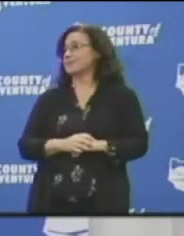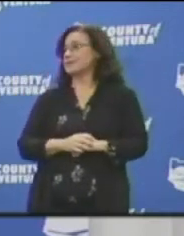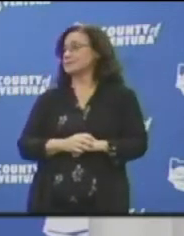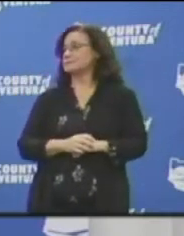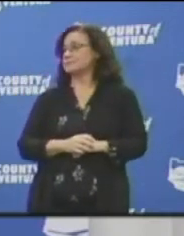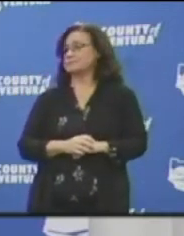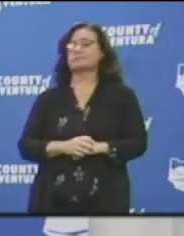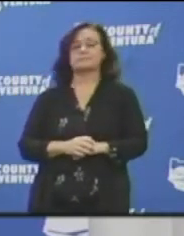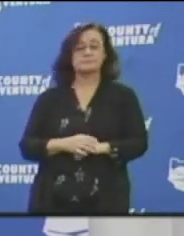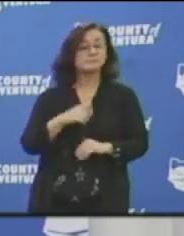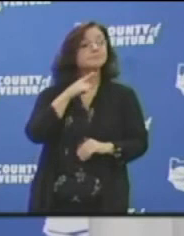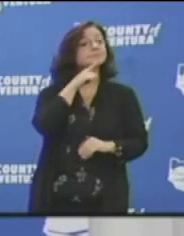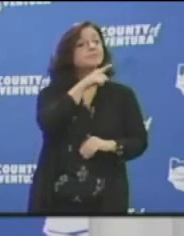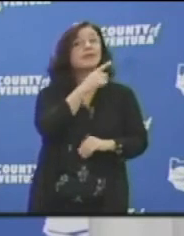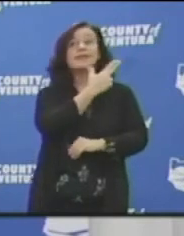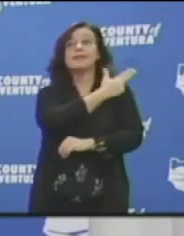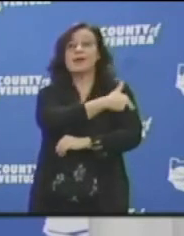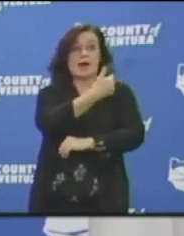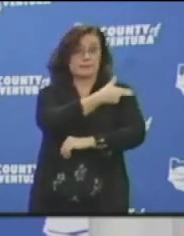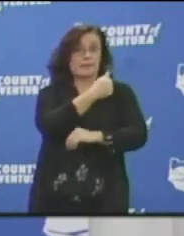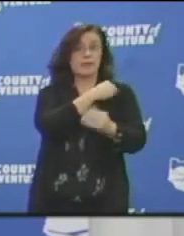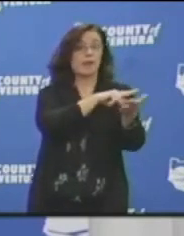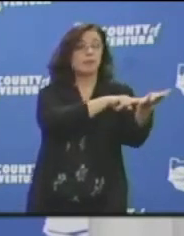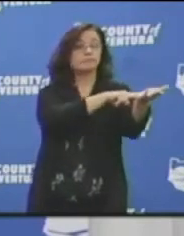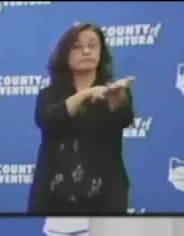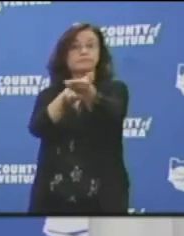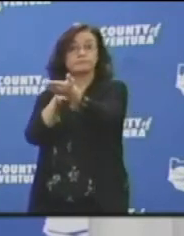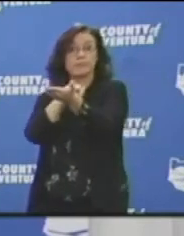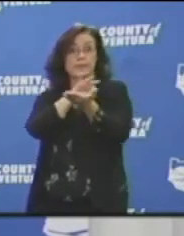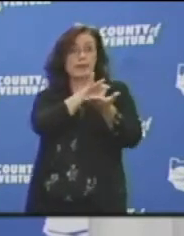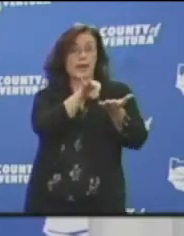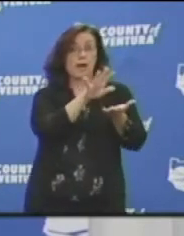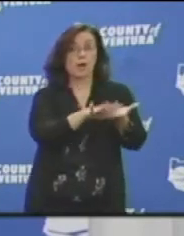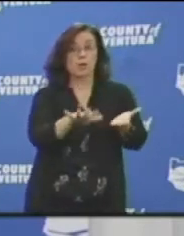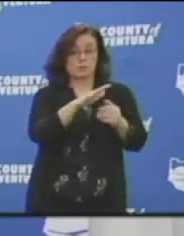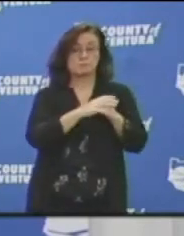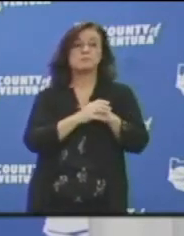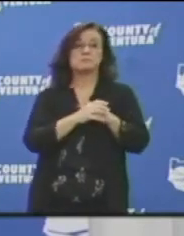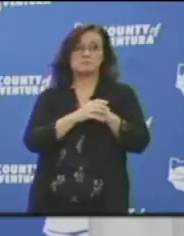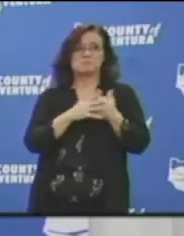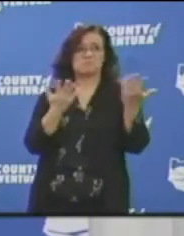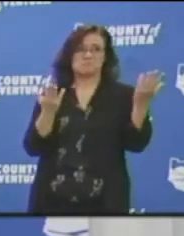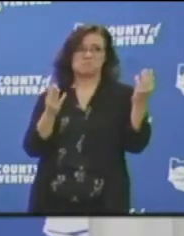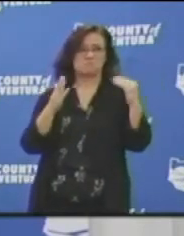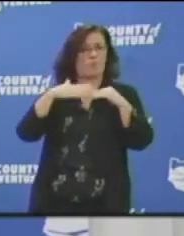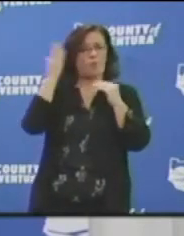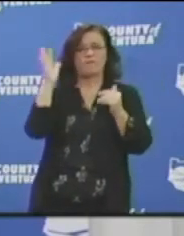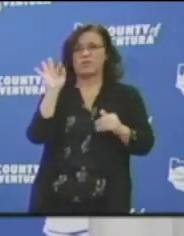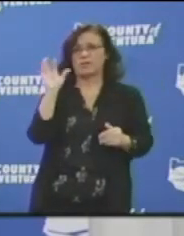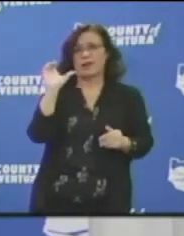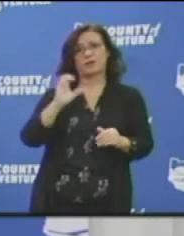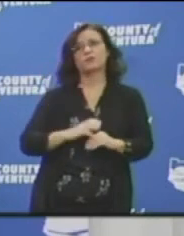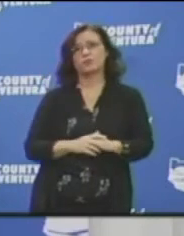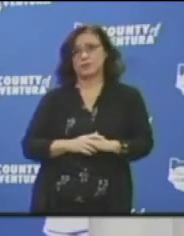The hospital census today across the county is greater than 900. In fact, it's